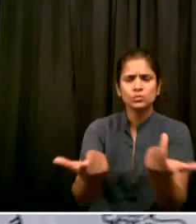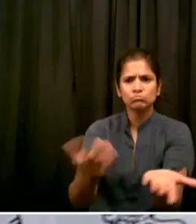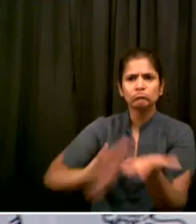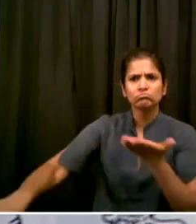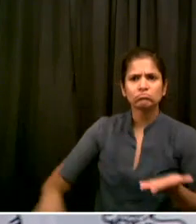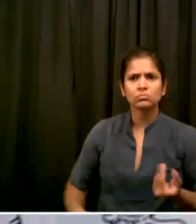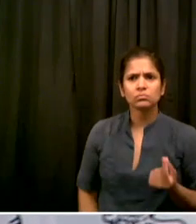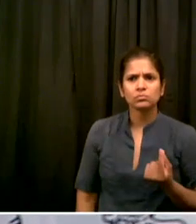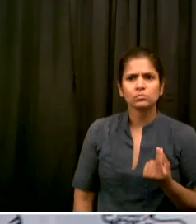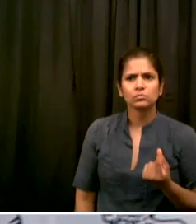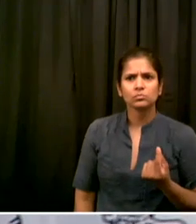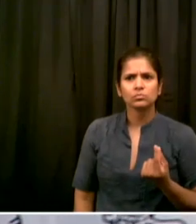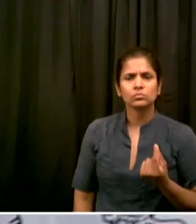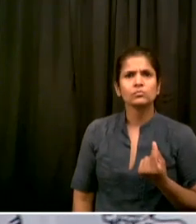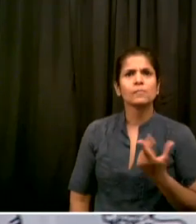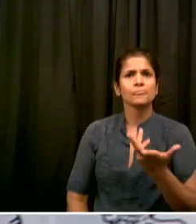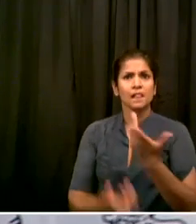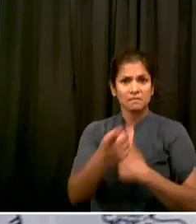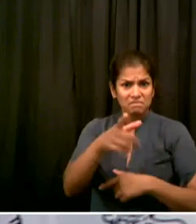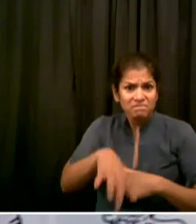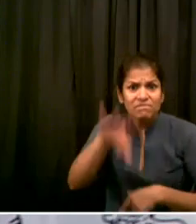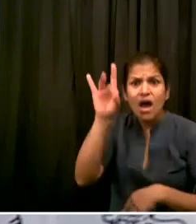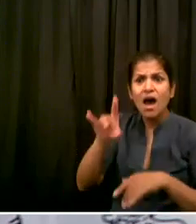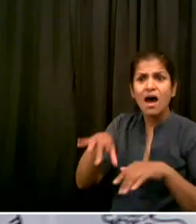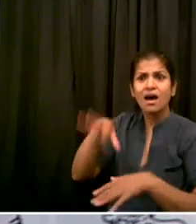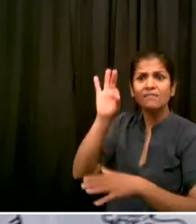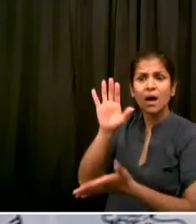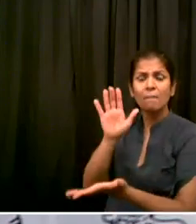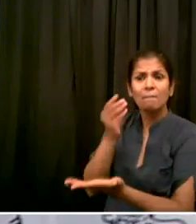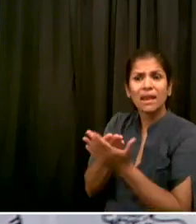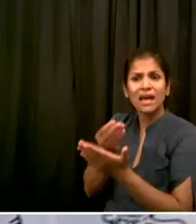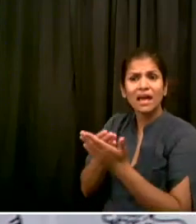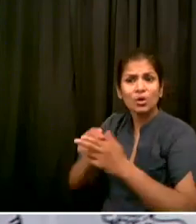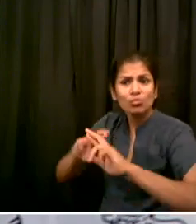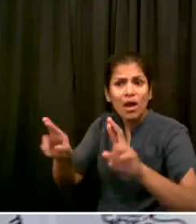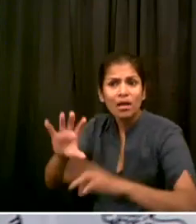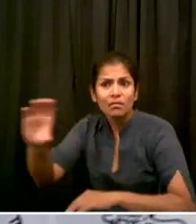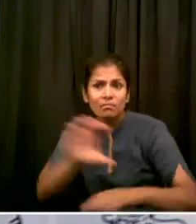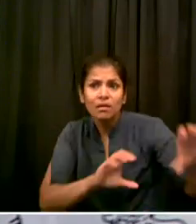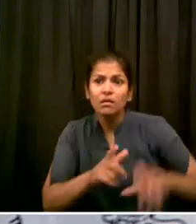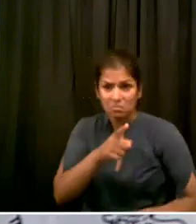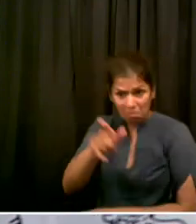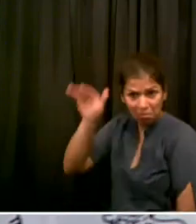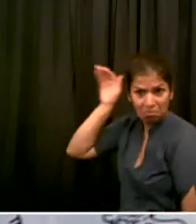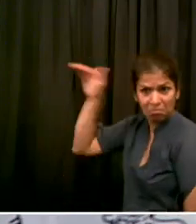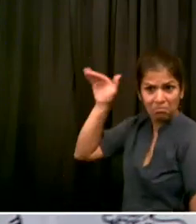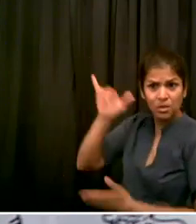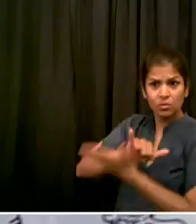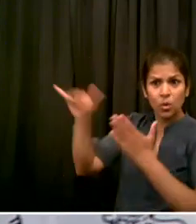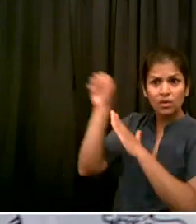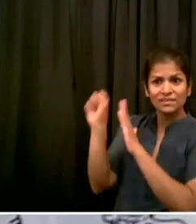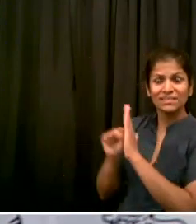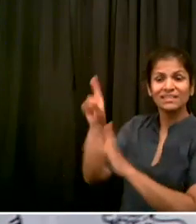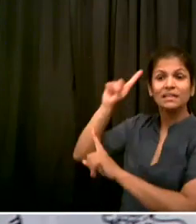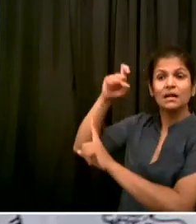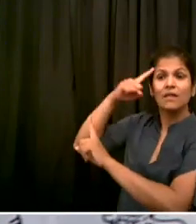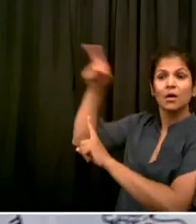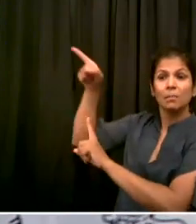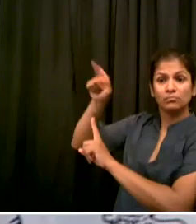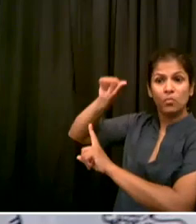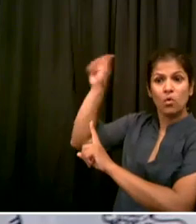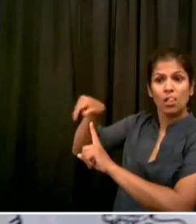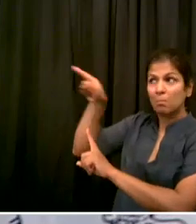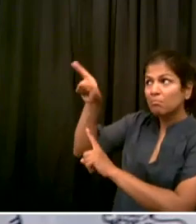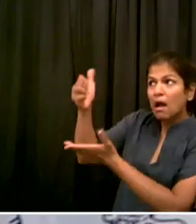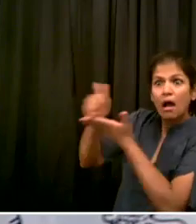pressure on the state and the feds, if there's anything we can do? Yeah, there is. It's a great question. And of course, there's something people can do. First of all, the